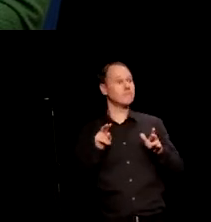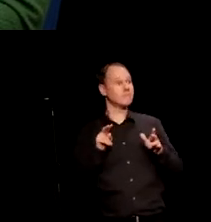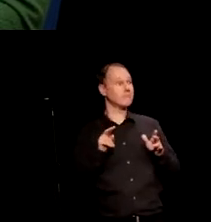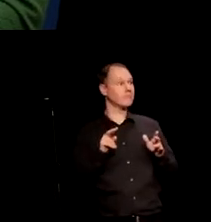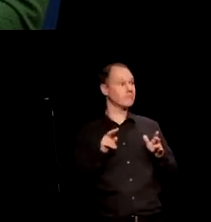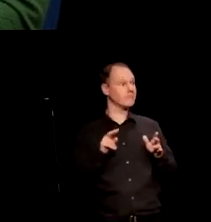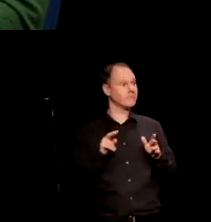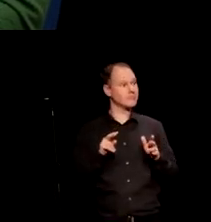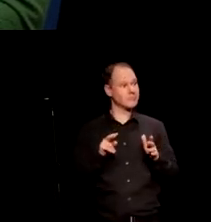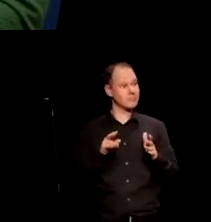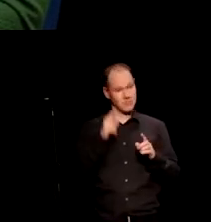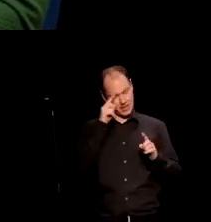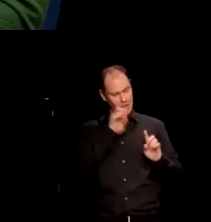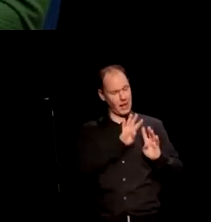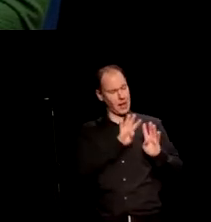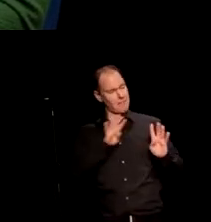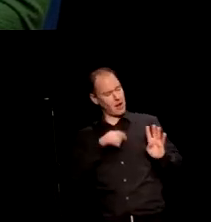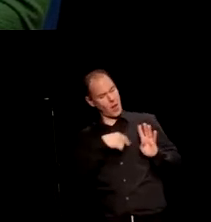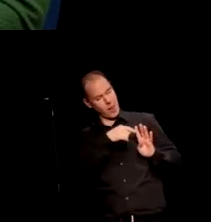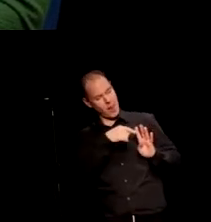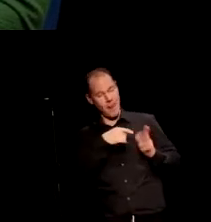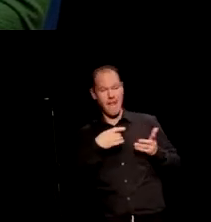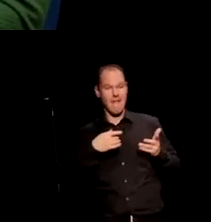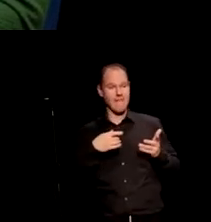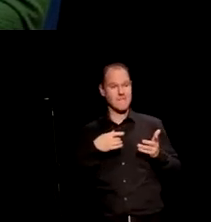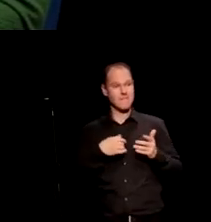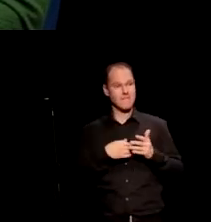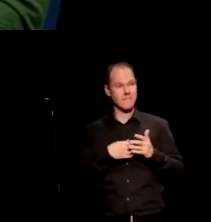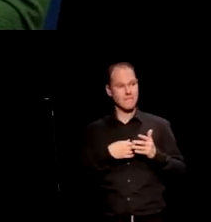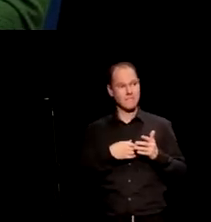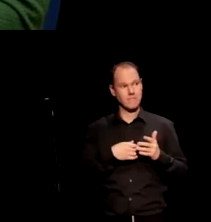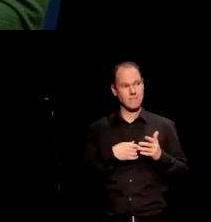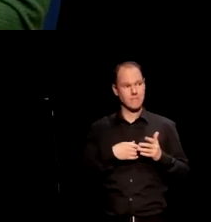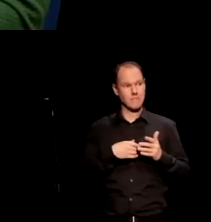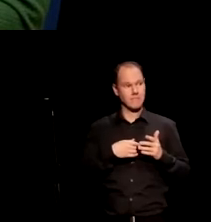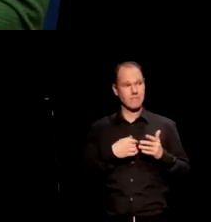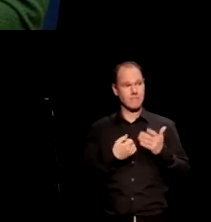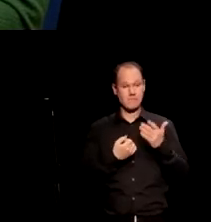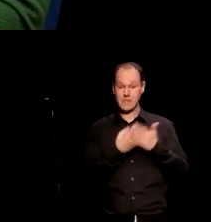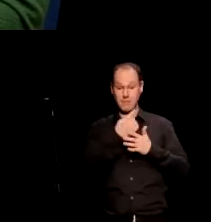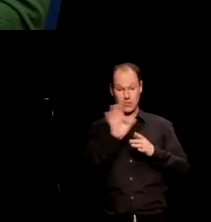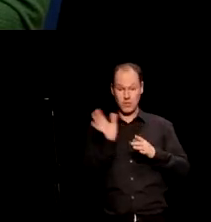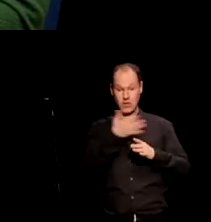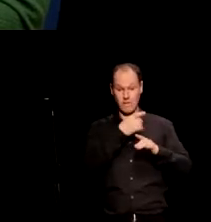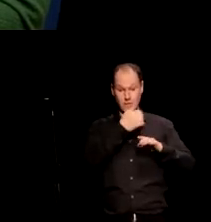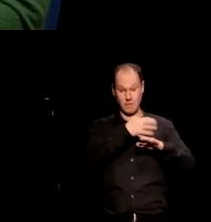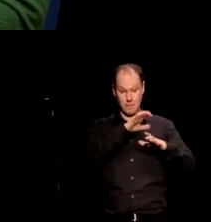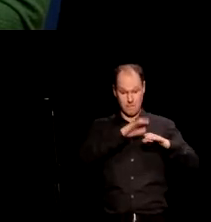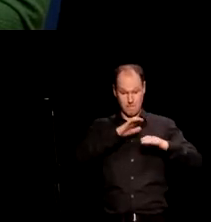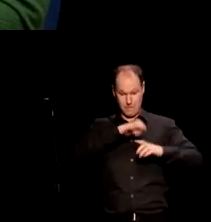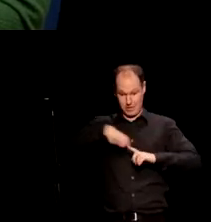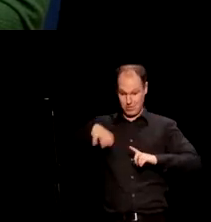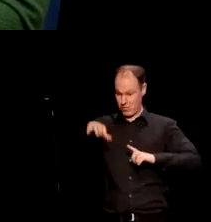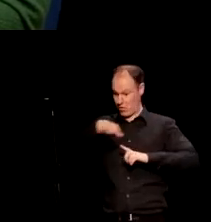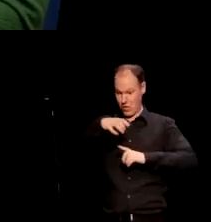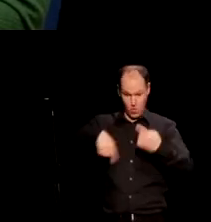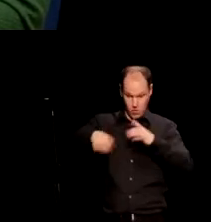mean that in terms of our panel as well. And that's the work that happens in institutions all over our country, and we push forward with